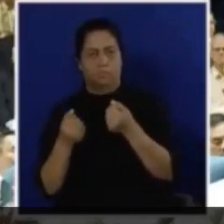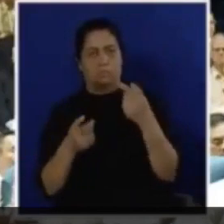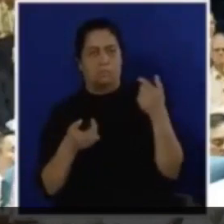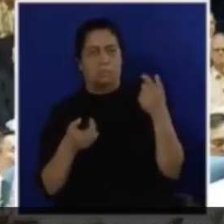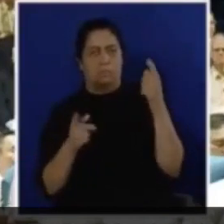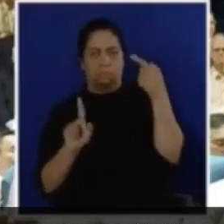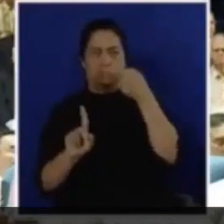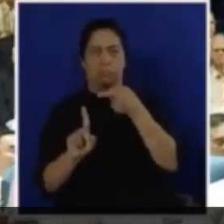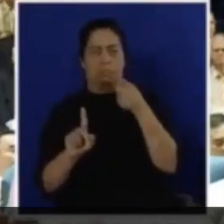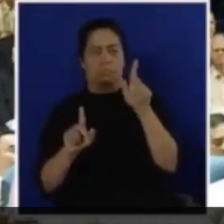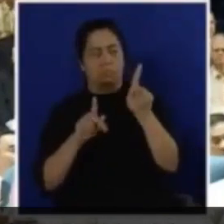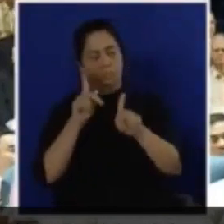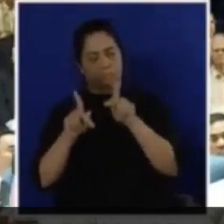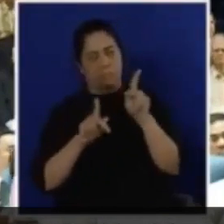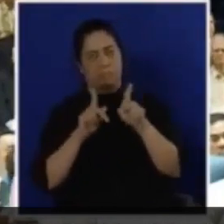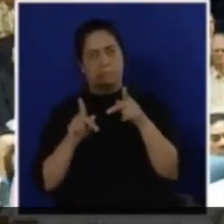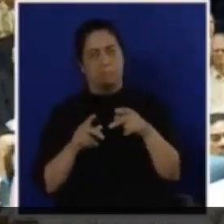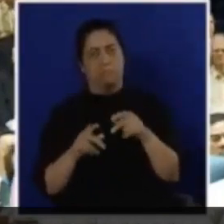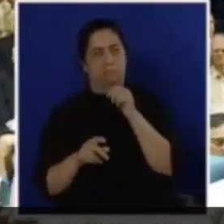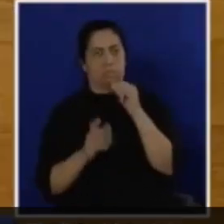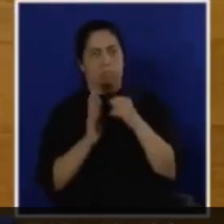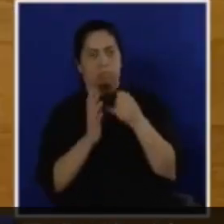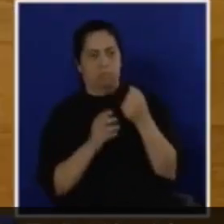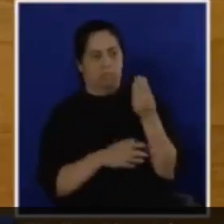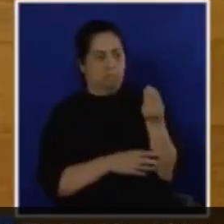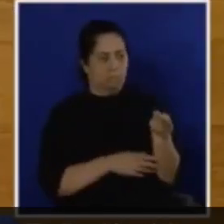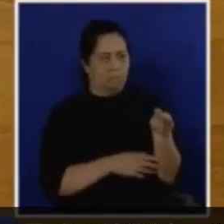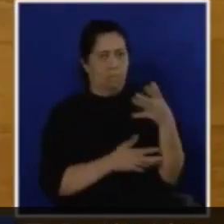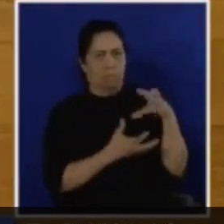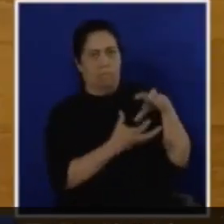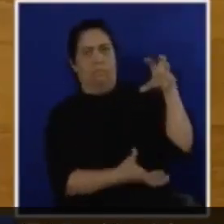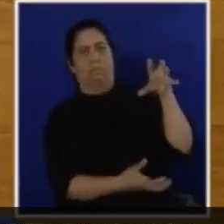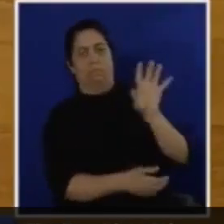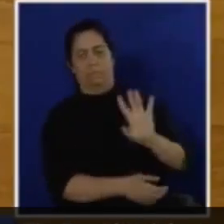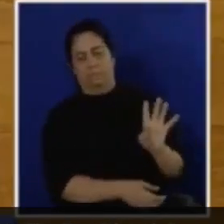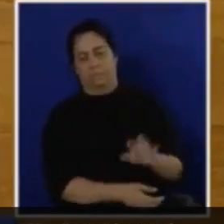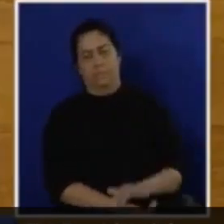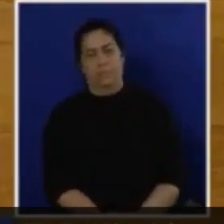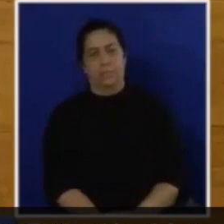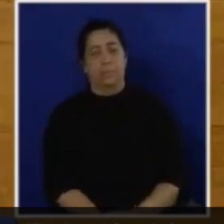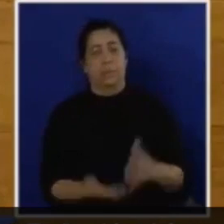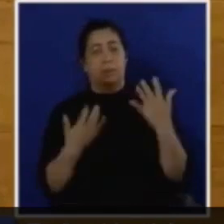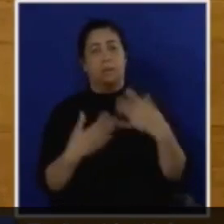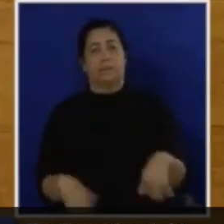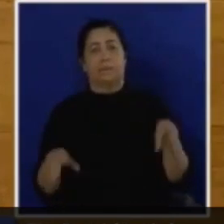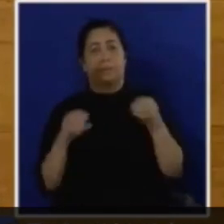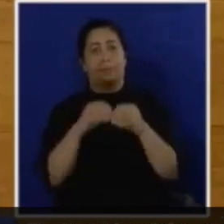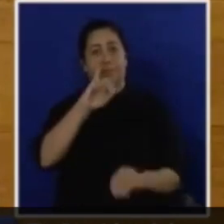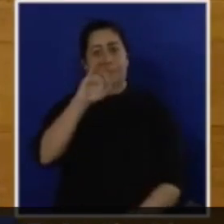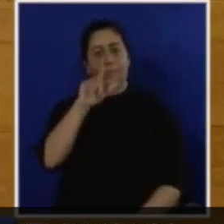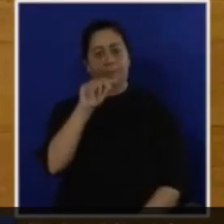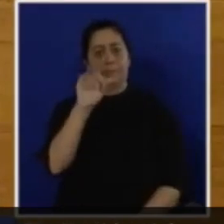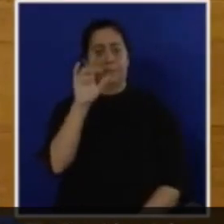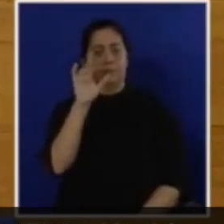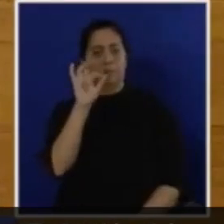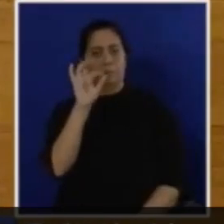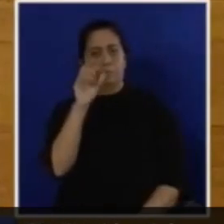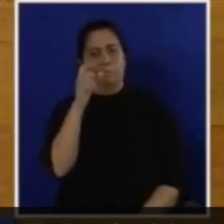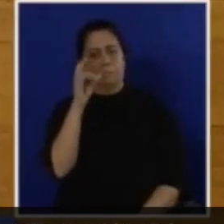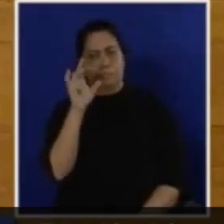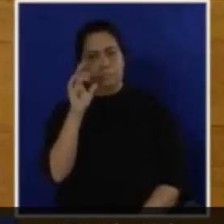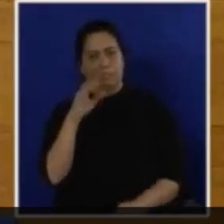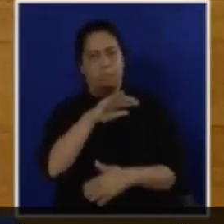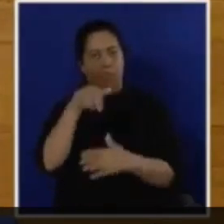interests of the many, not just the wealthy few. By the end of July 2018, all